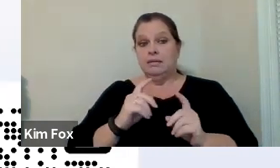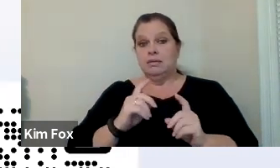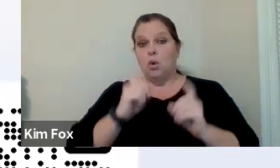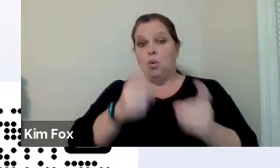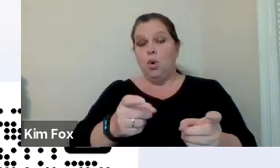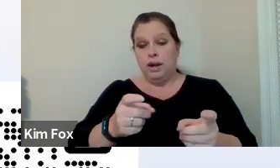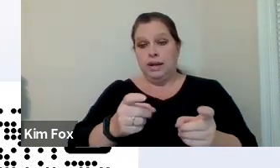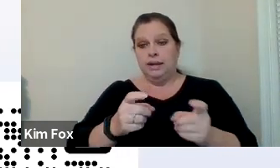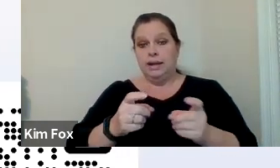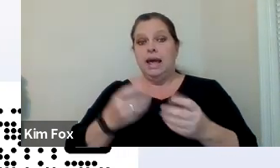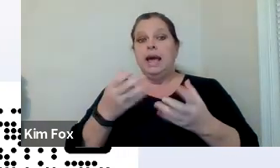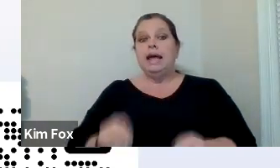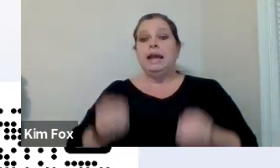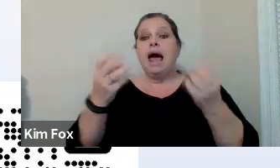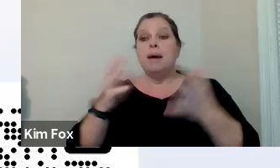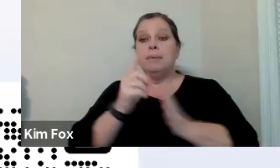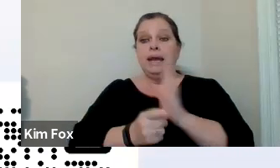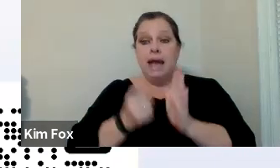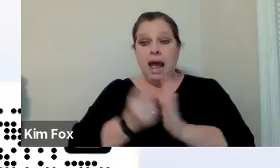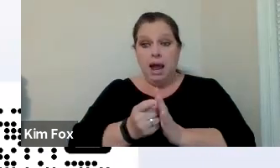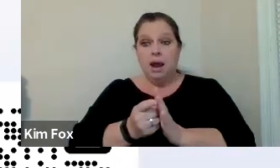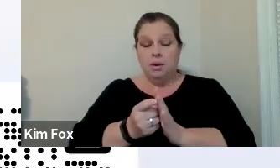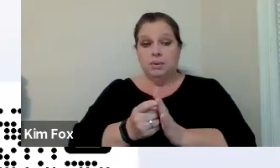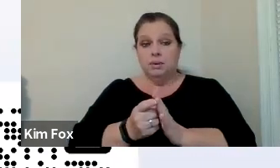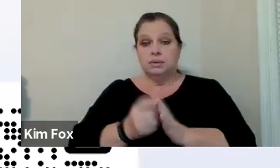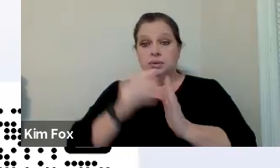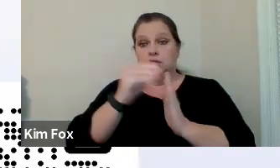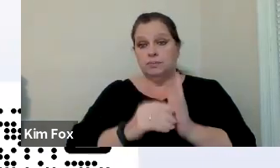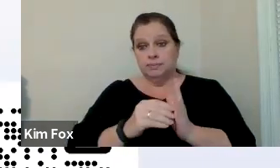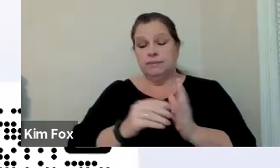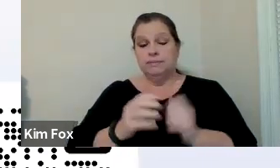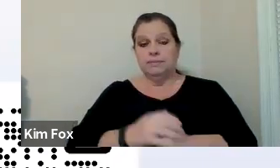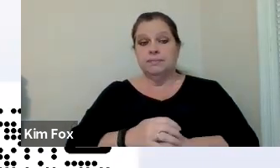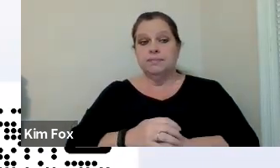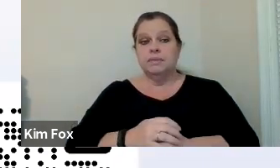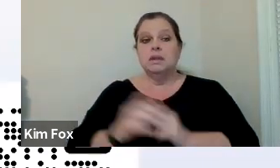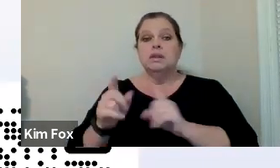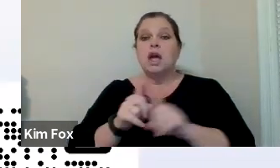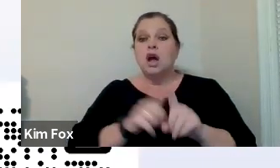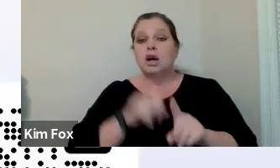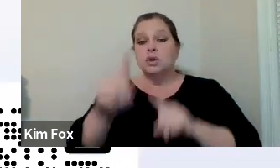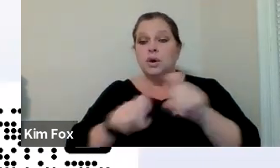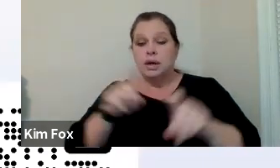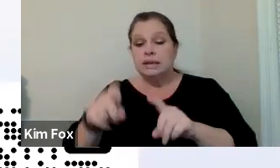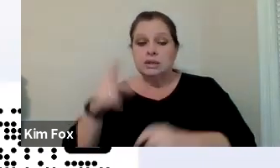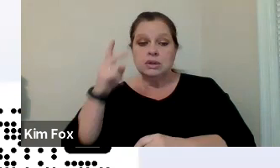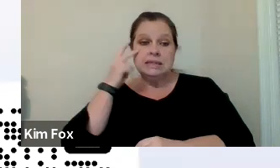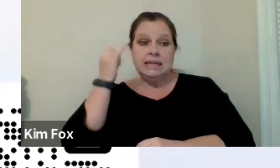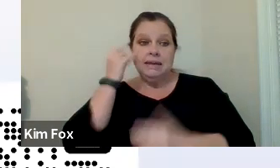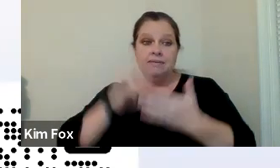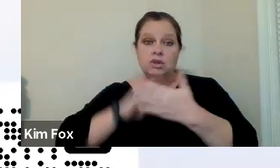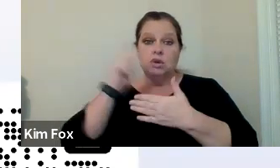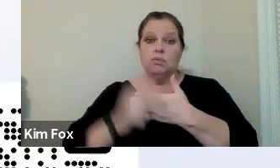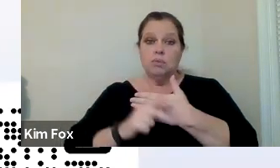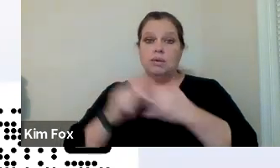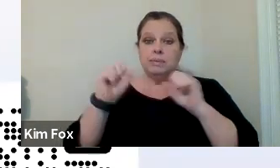number of credits that they're enrolled in. Students should also inquire with the school they wish to apply to see if the program is available for